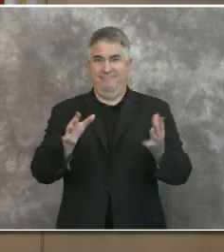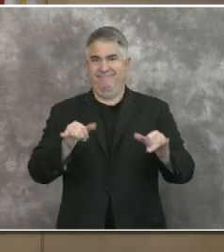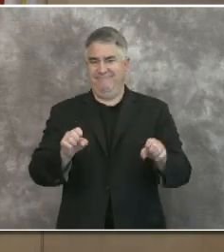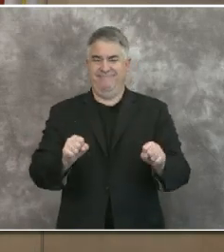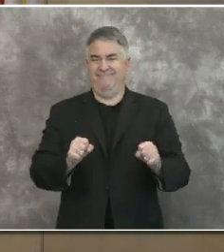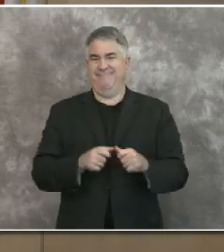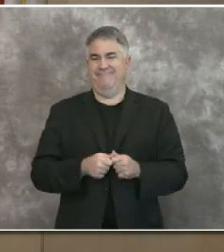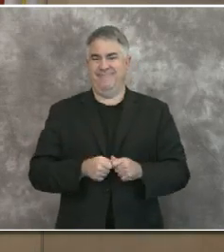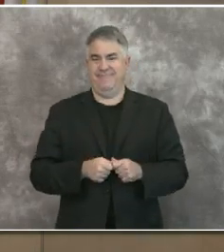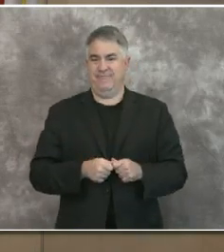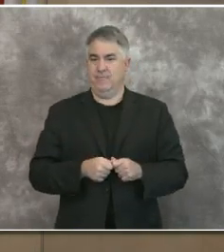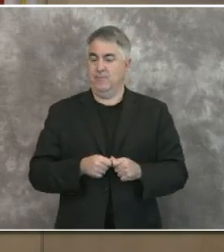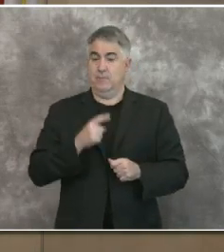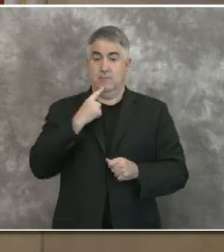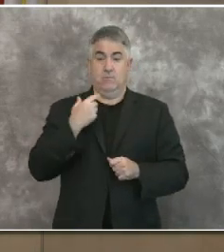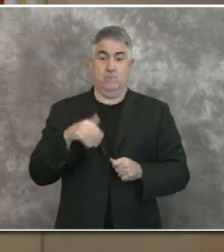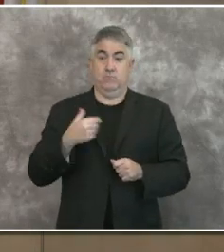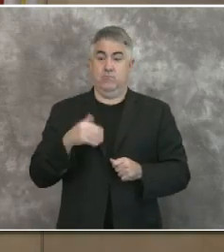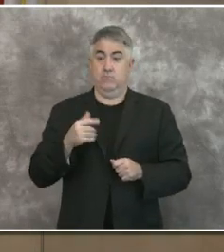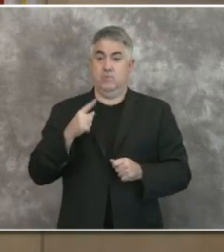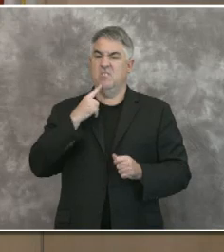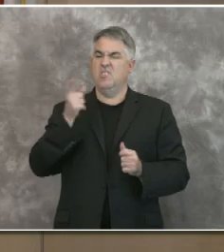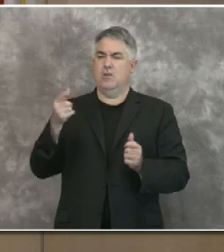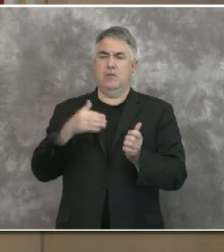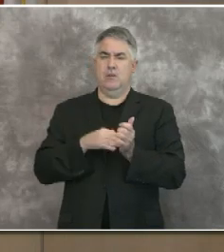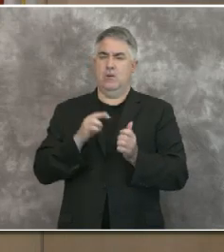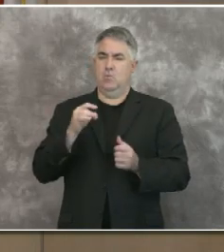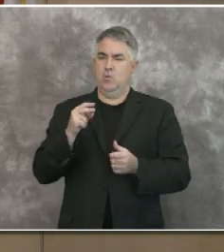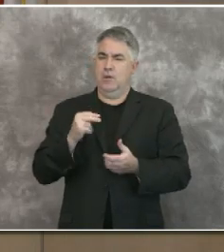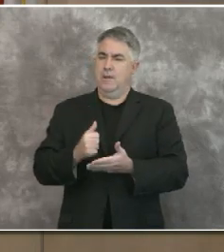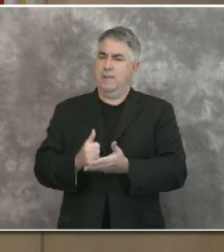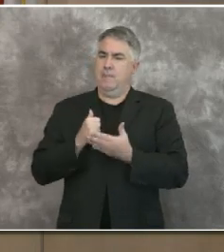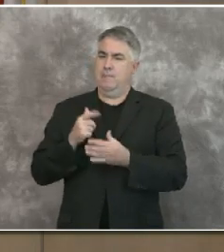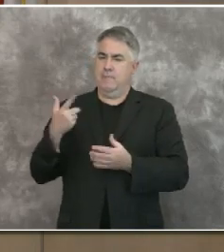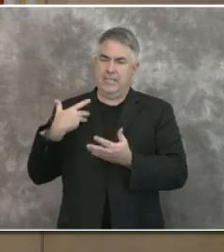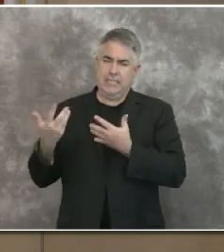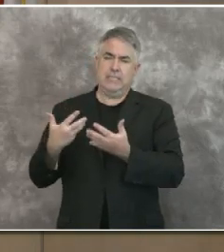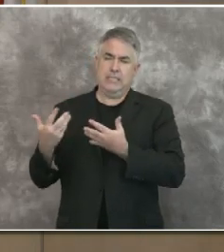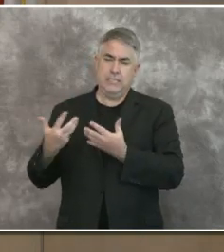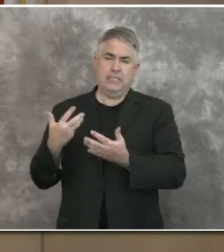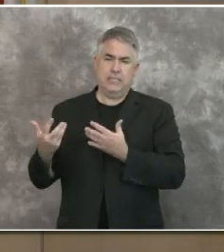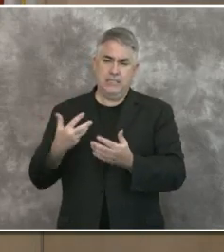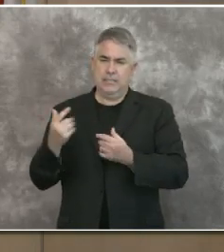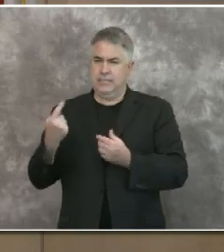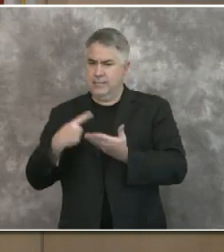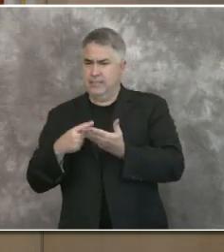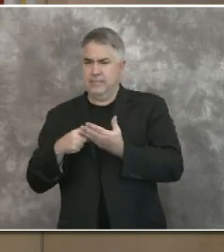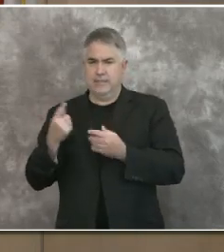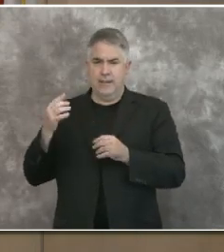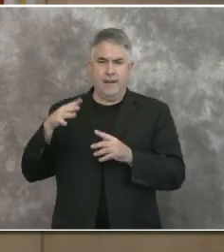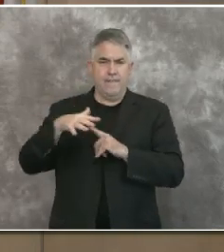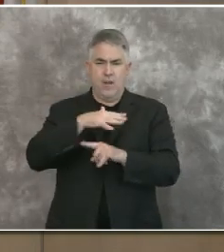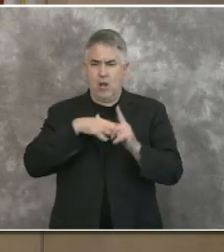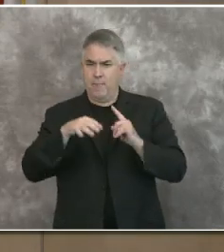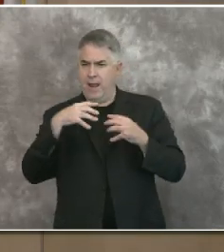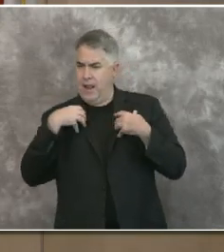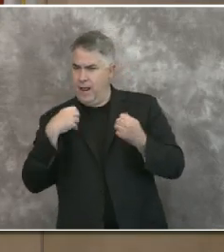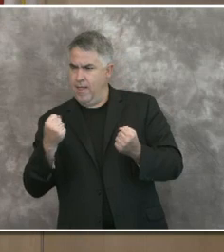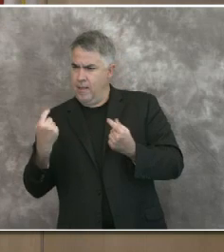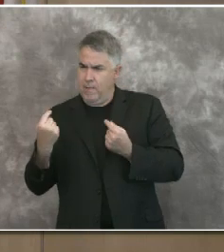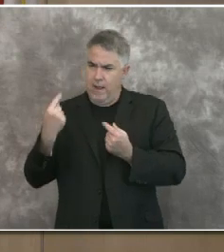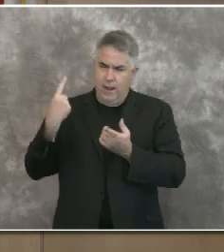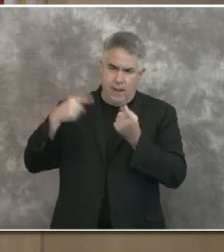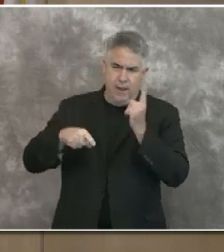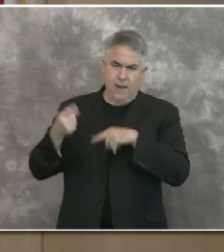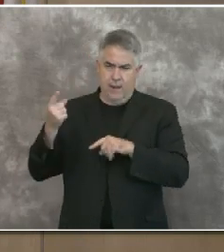thank Dr. Wooten, the entire Department of Environmental Health team, county supervisors, Mayor